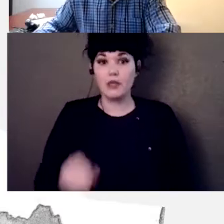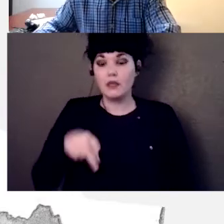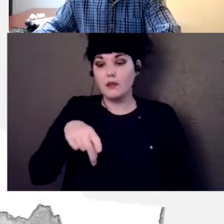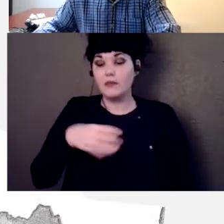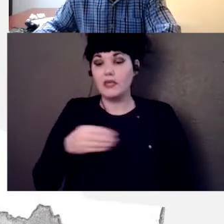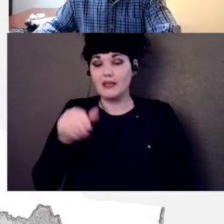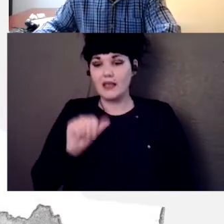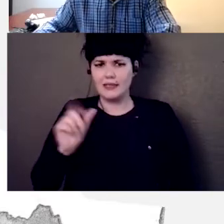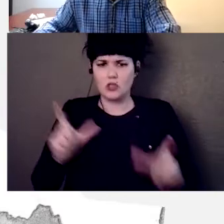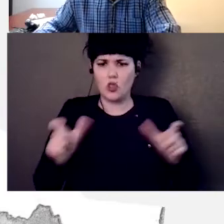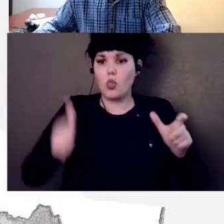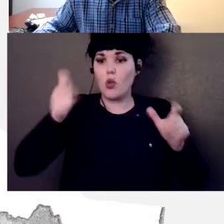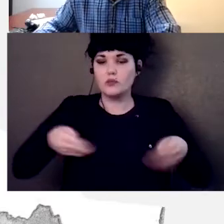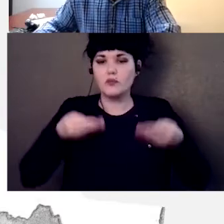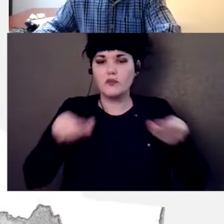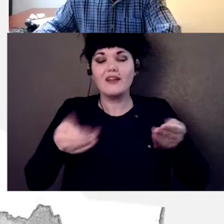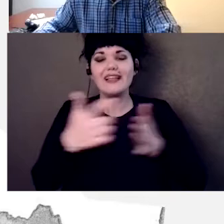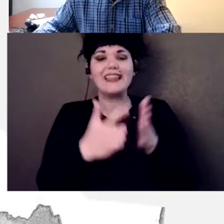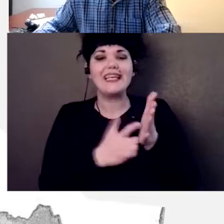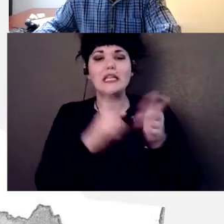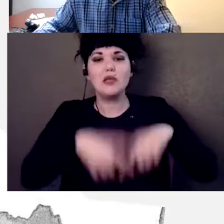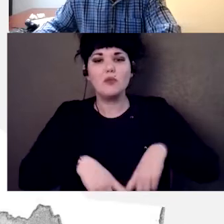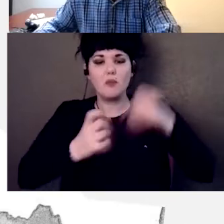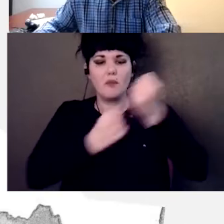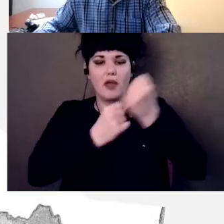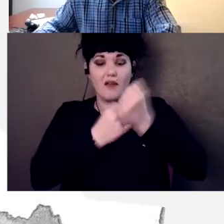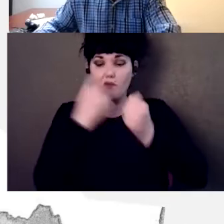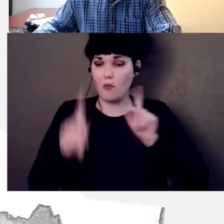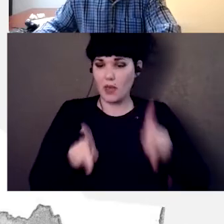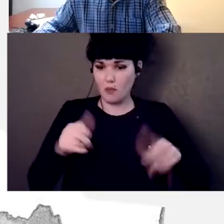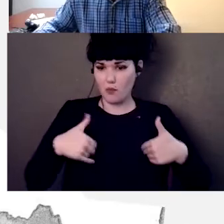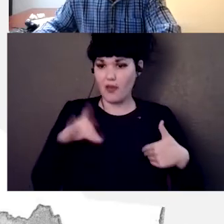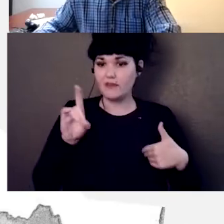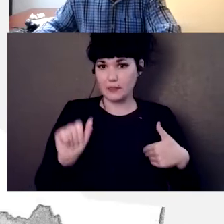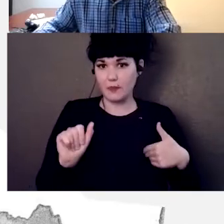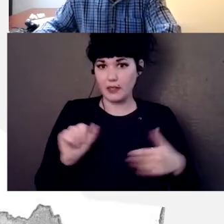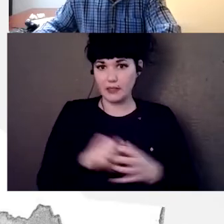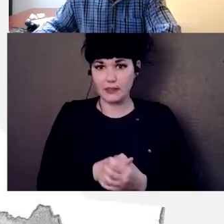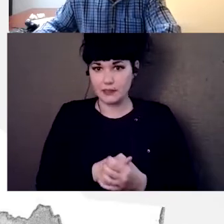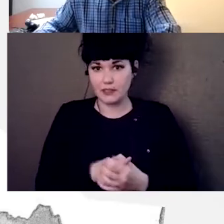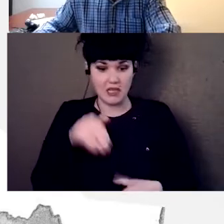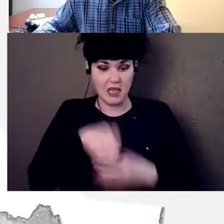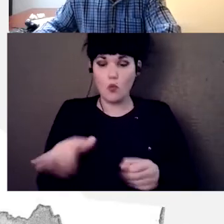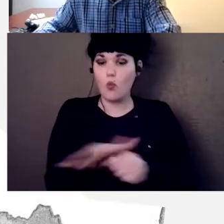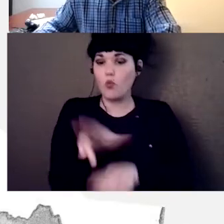largest provider of legally based advocacy for individuals with disabilities in the